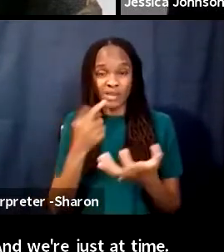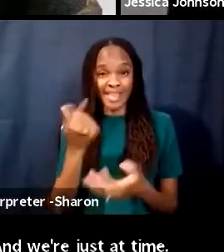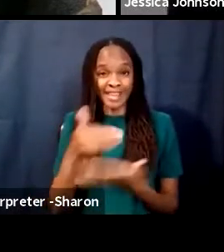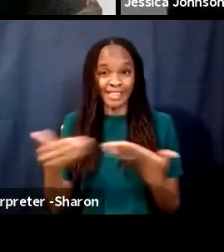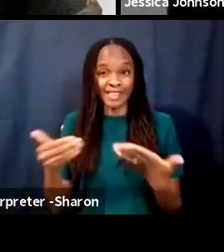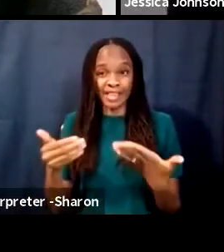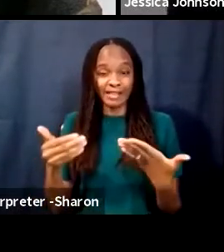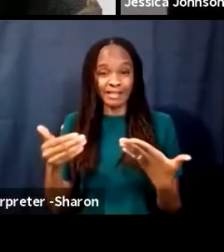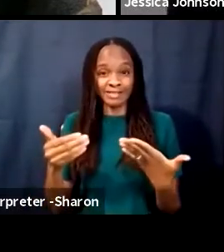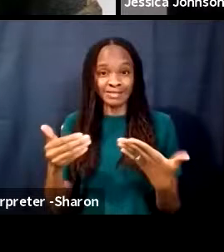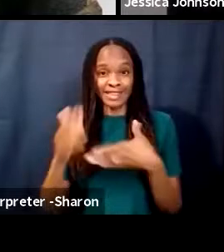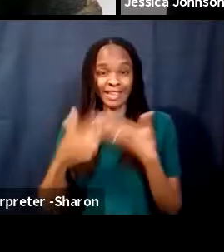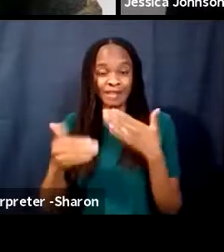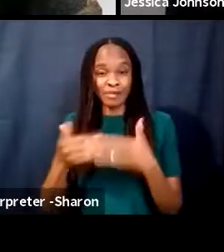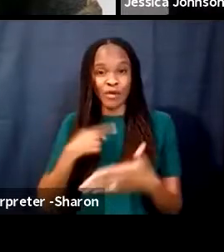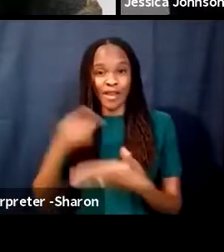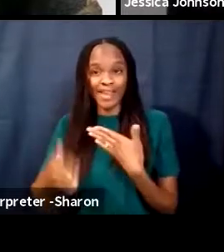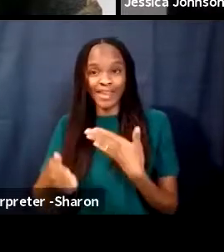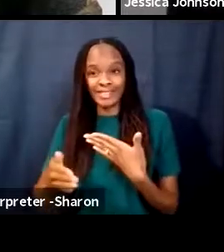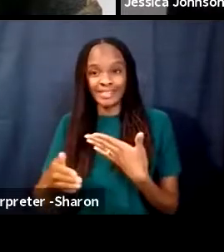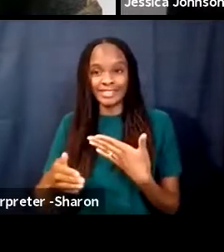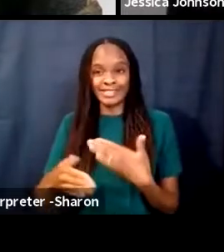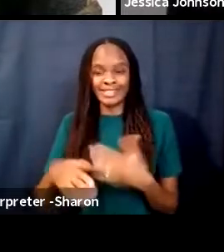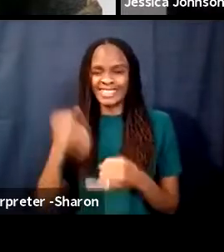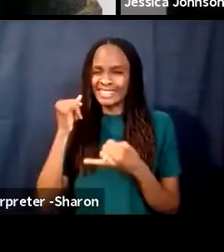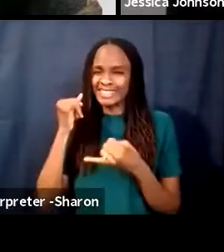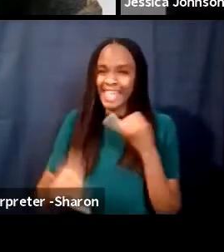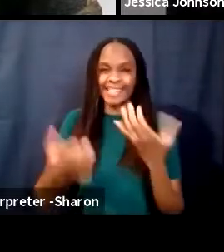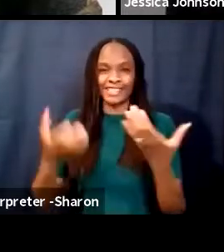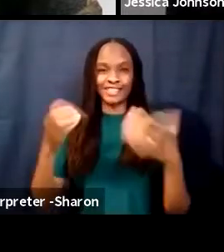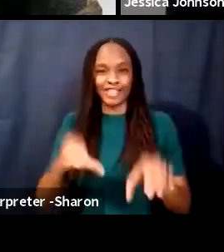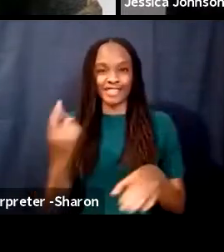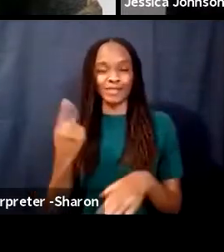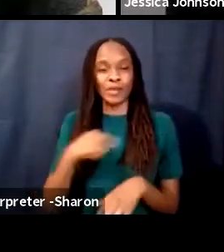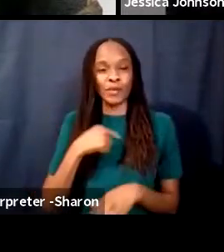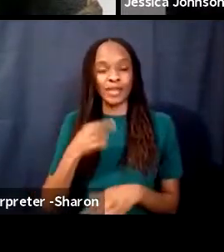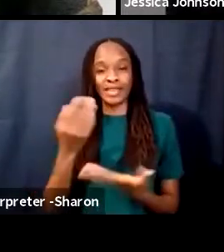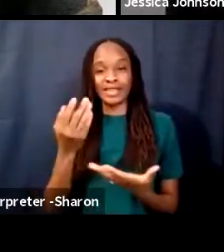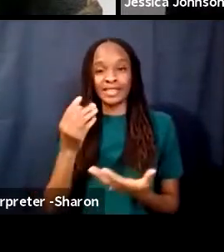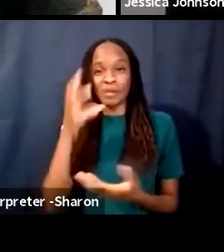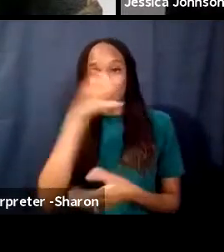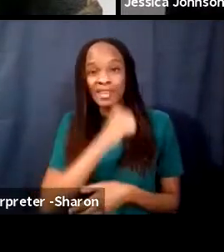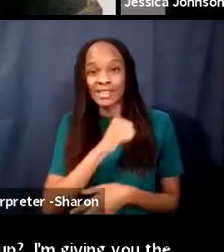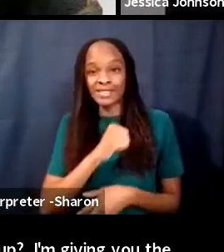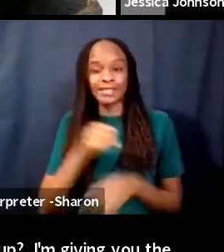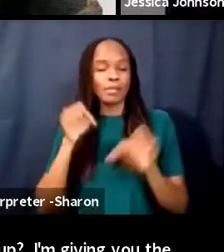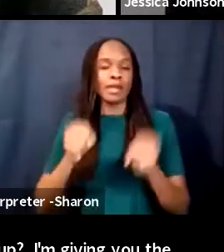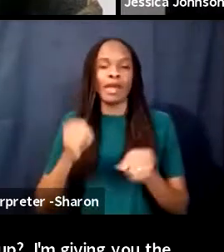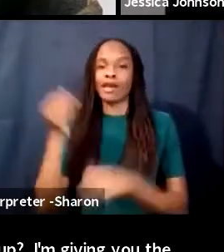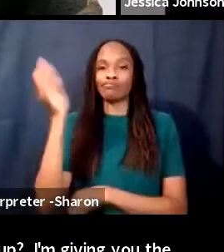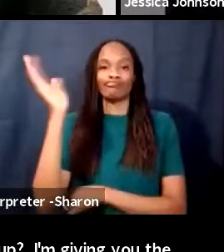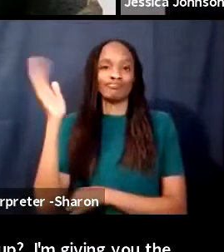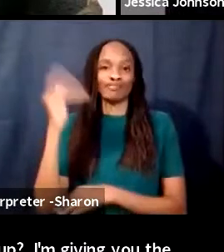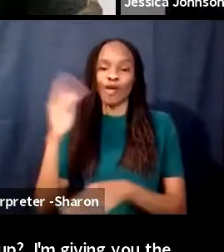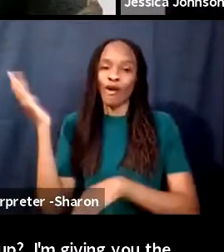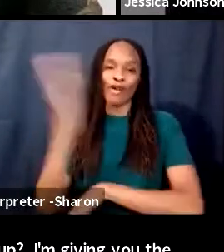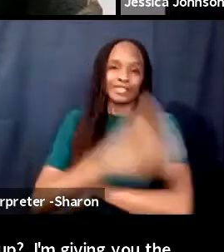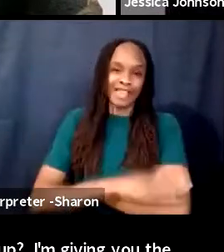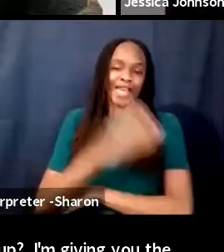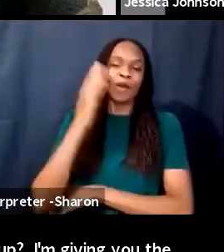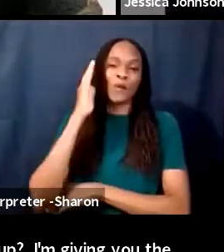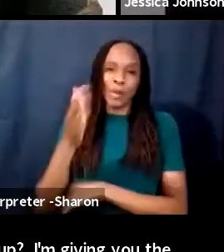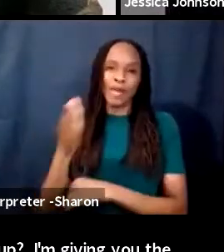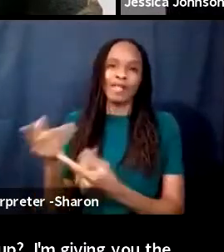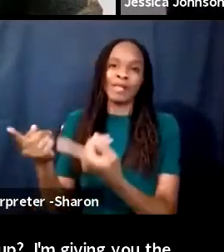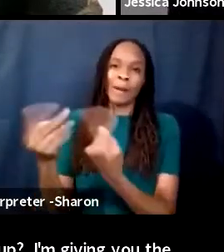I wrap it up? I'm giving you the last chance, something we missed. We could do this all day. We'll definitely have you back.